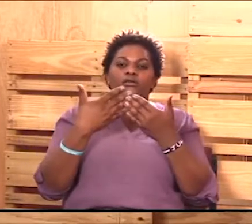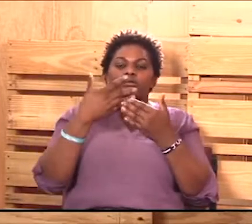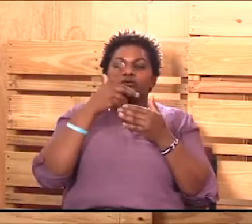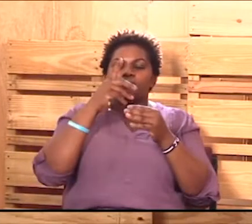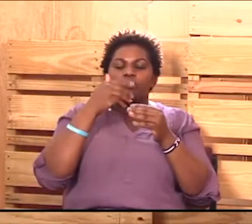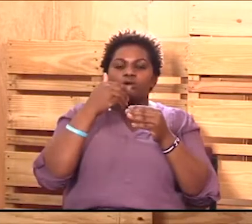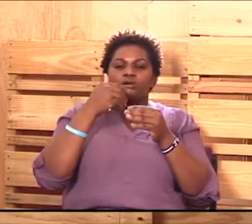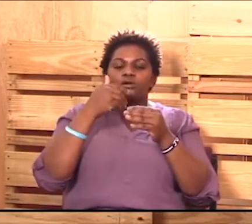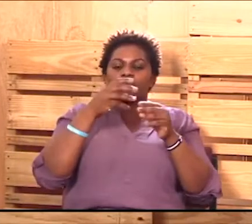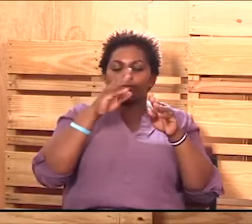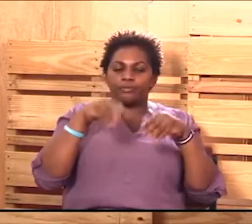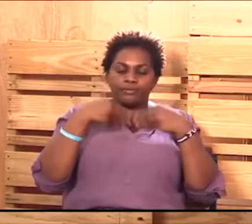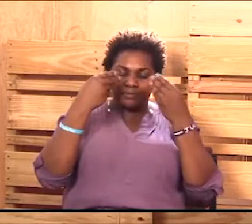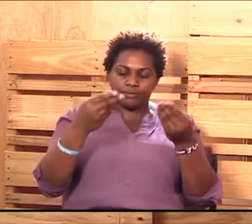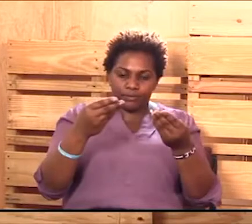you who has